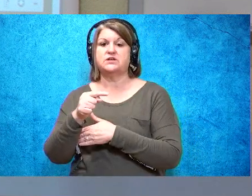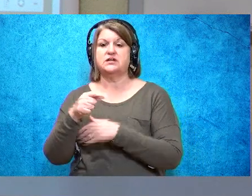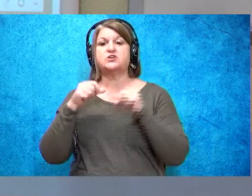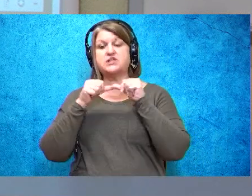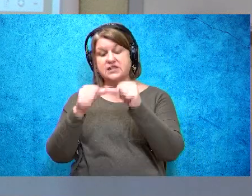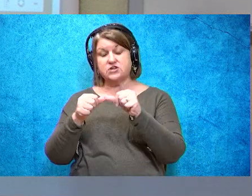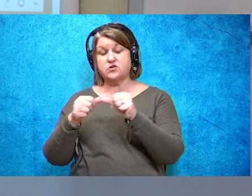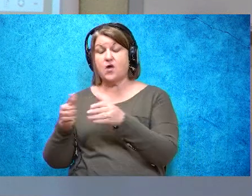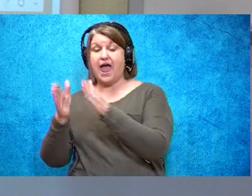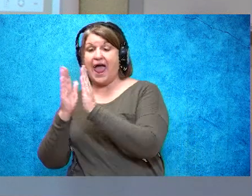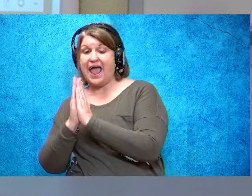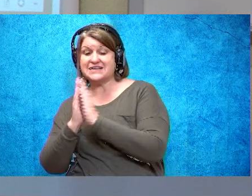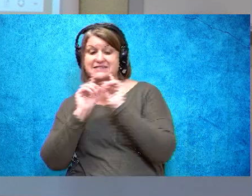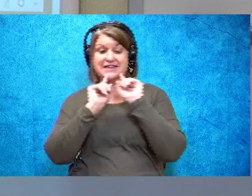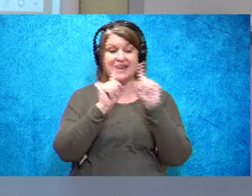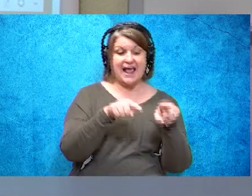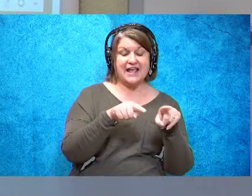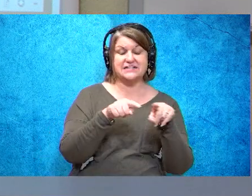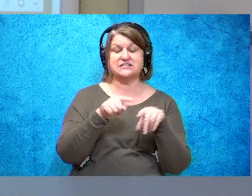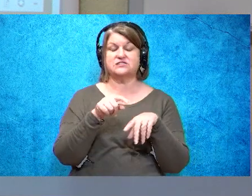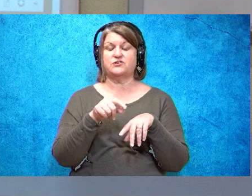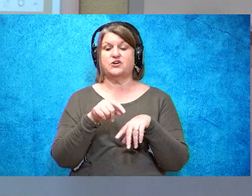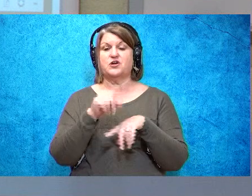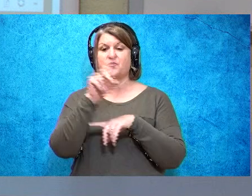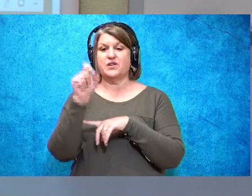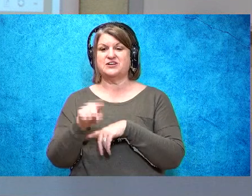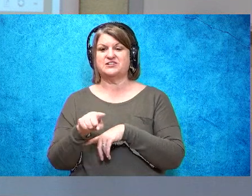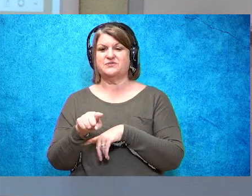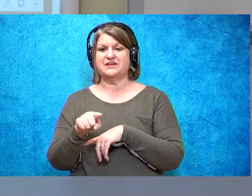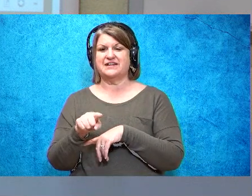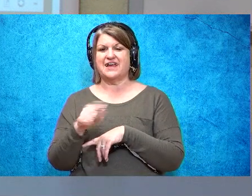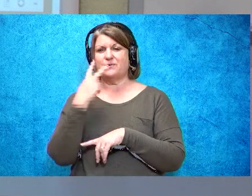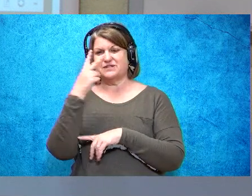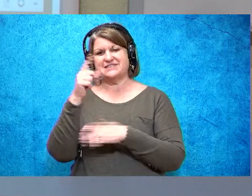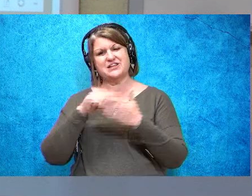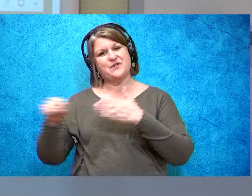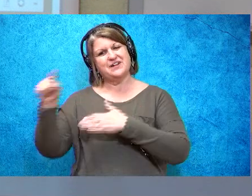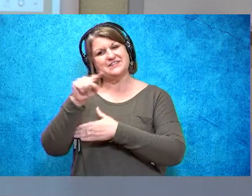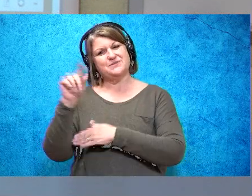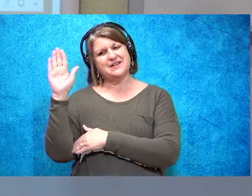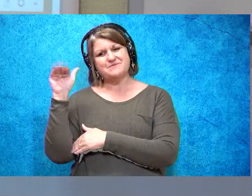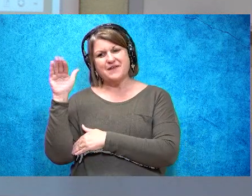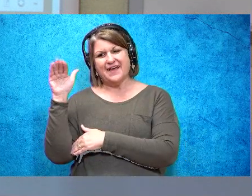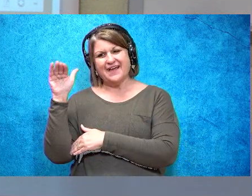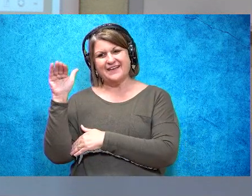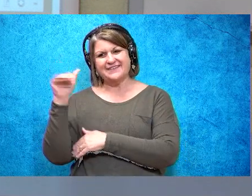questions, but we're going to learn a new sound. I will see you guys next week. Bye.